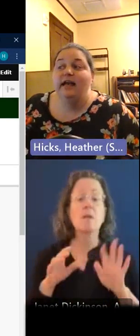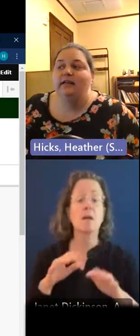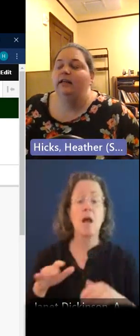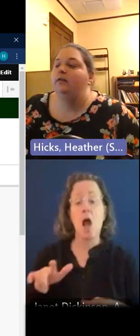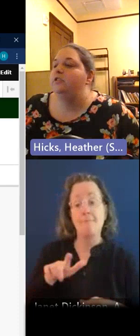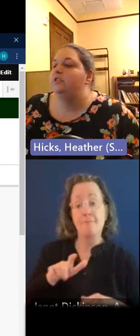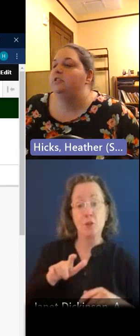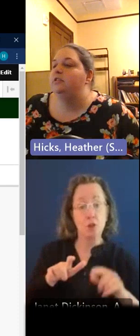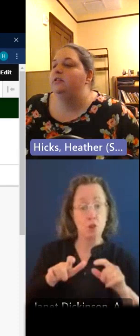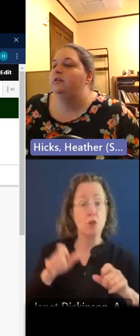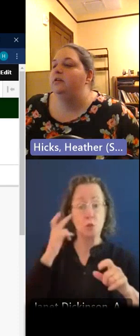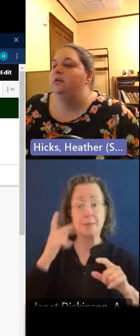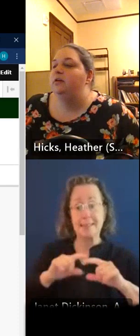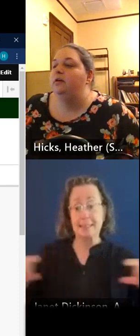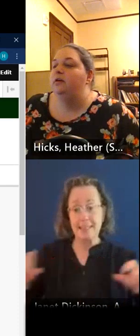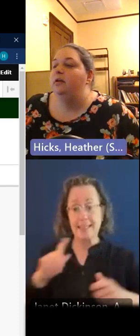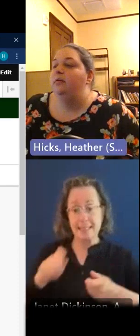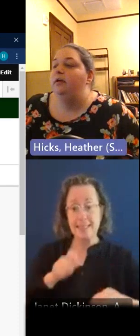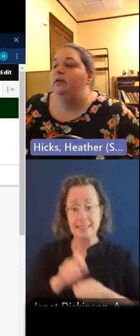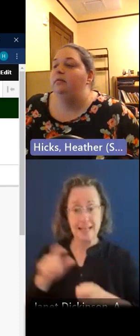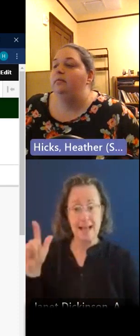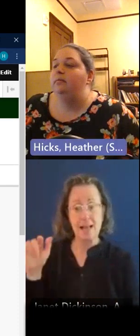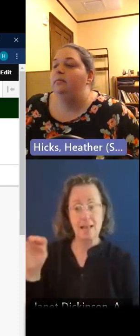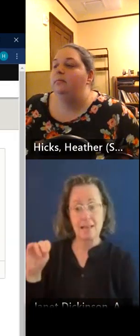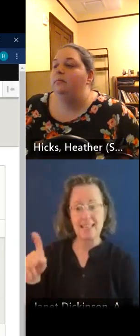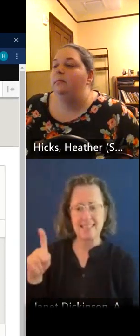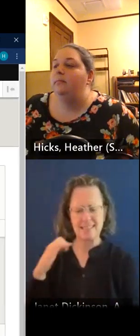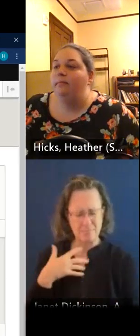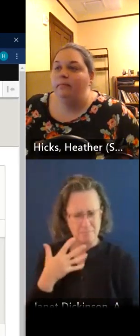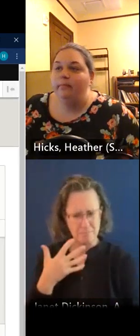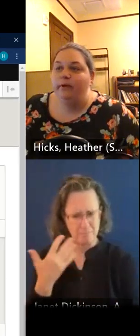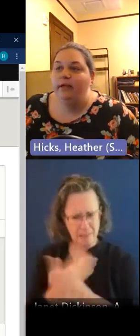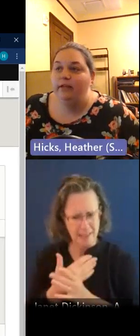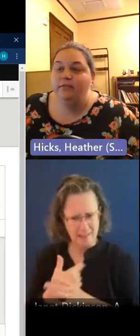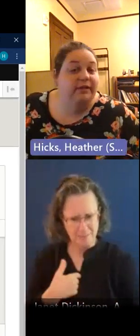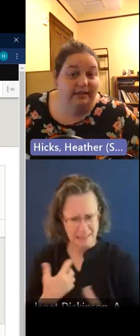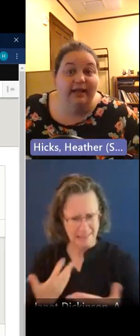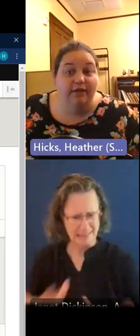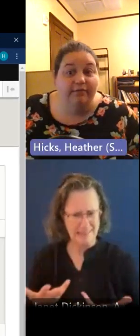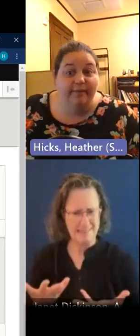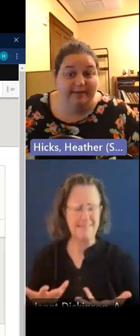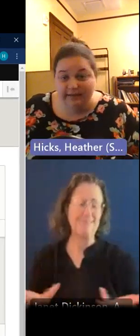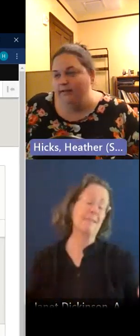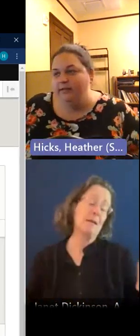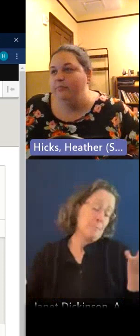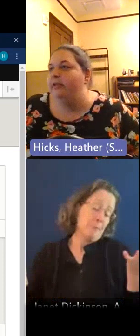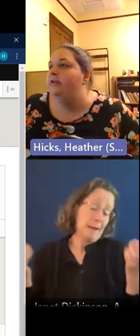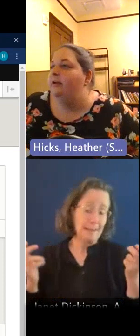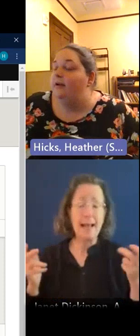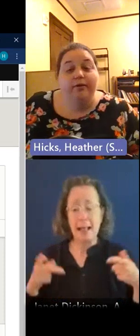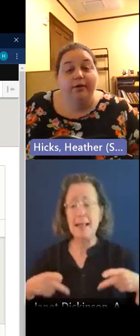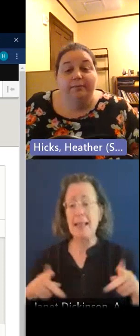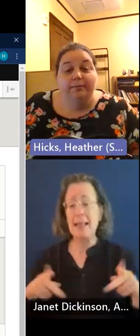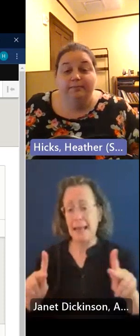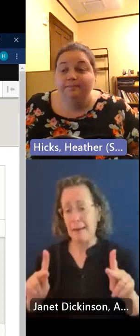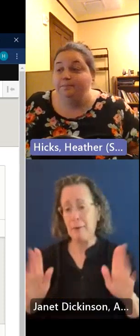is the exact link, which is annoying, but is what's allowed based on the template.